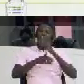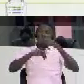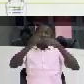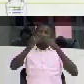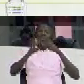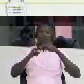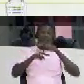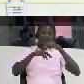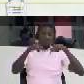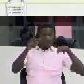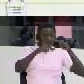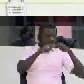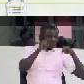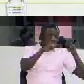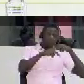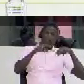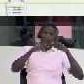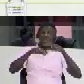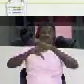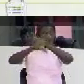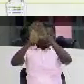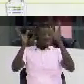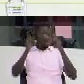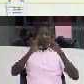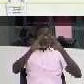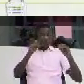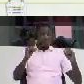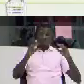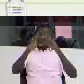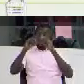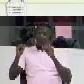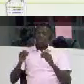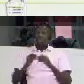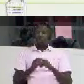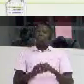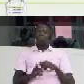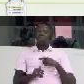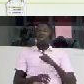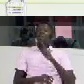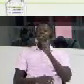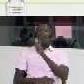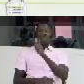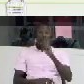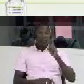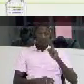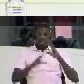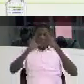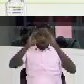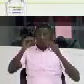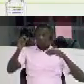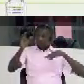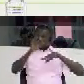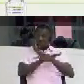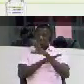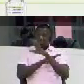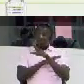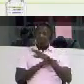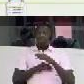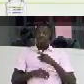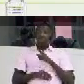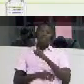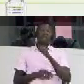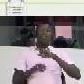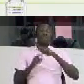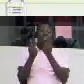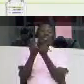all offices. And we continued going around the whole of the offices. waaye office bu ñu dem. But in each office that we went to, dafa am lu ñu